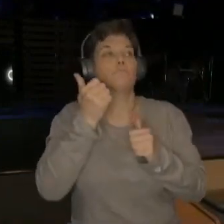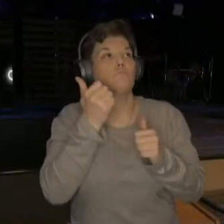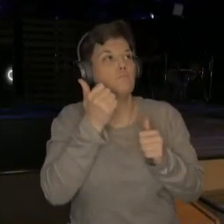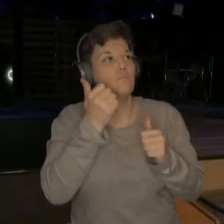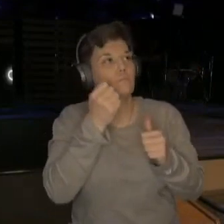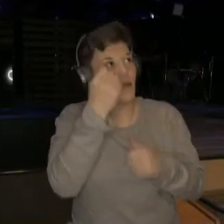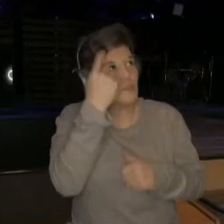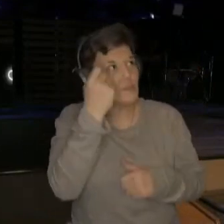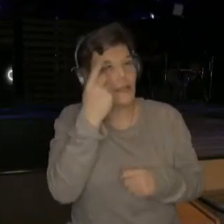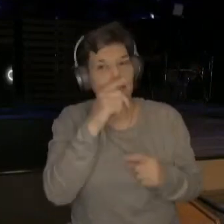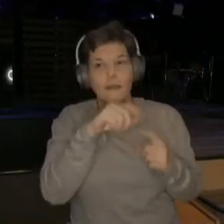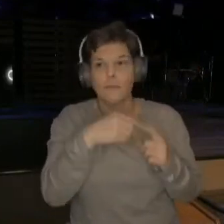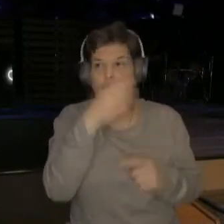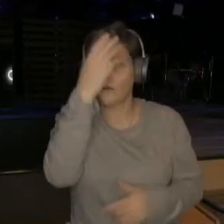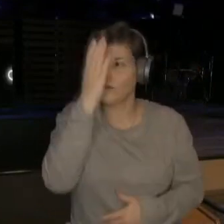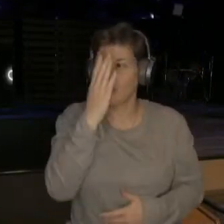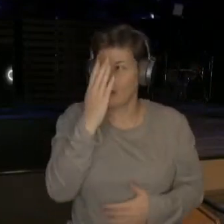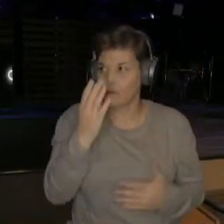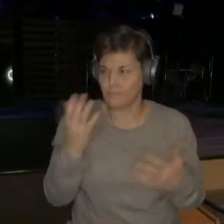his Father.